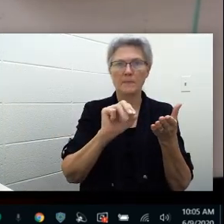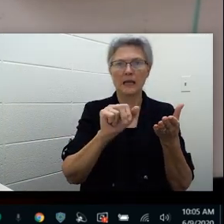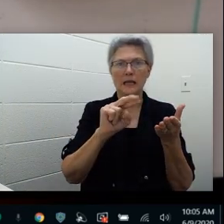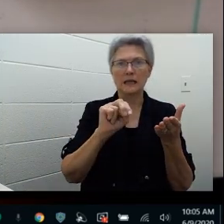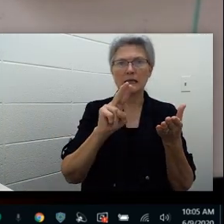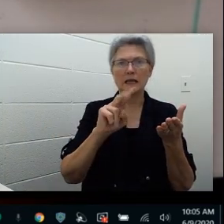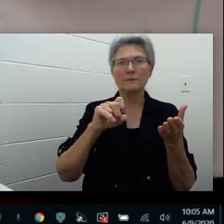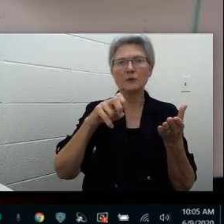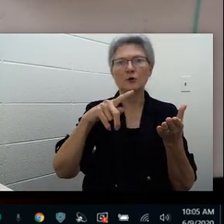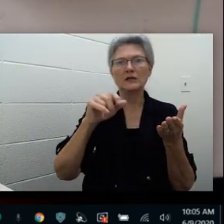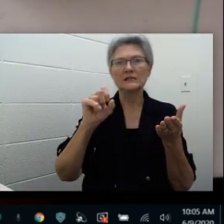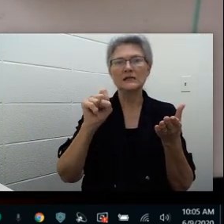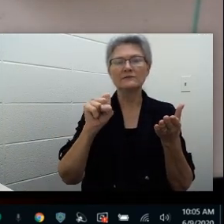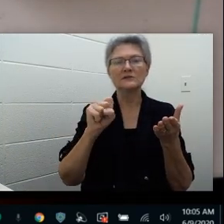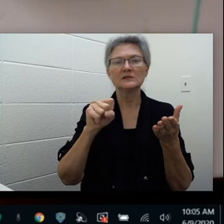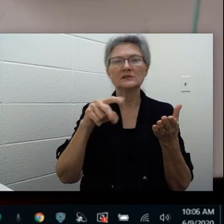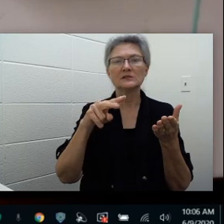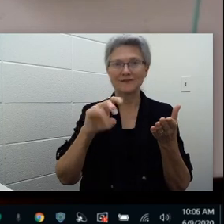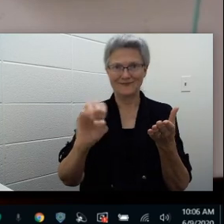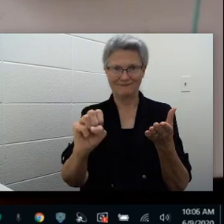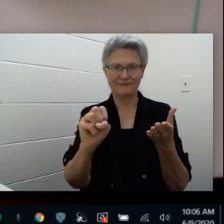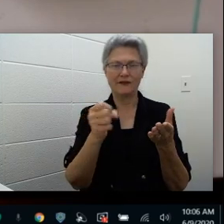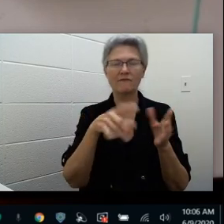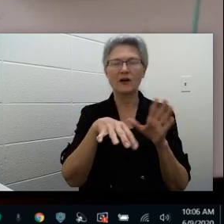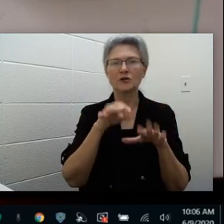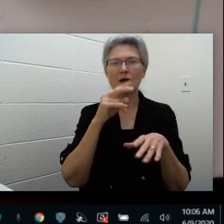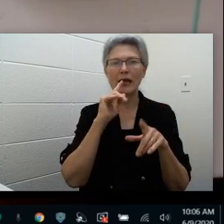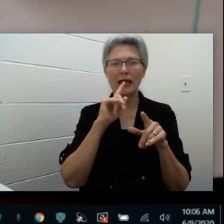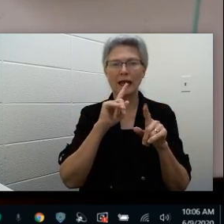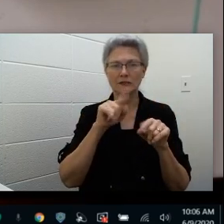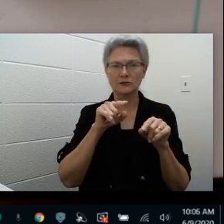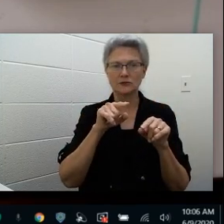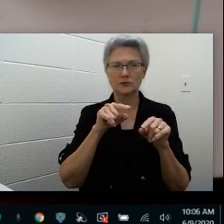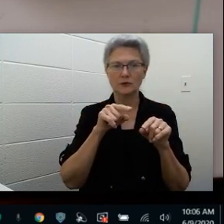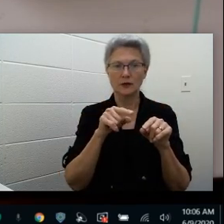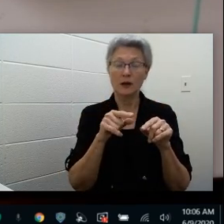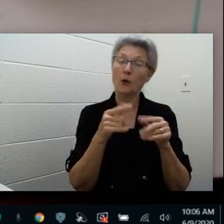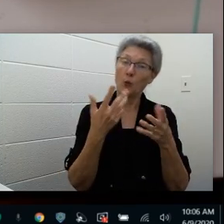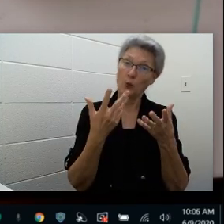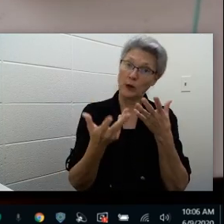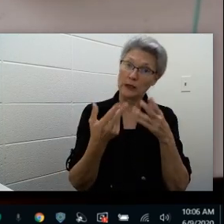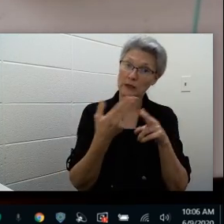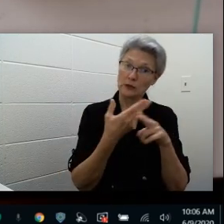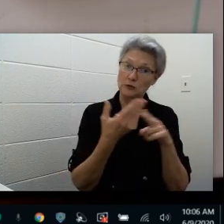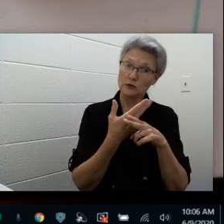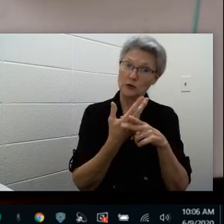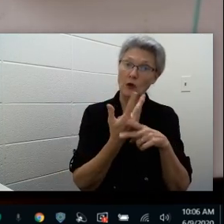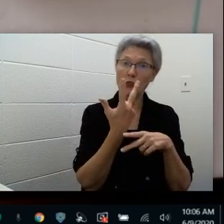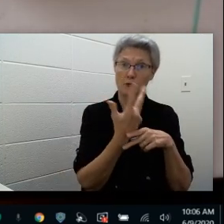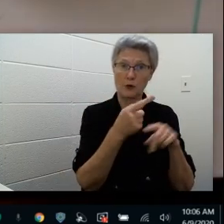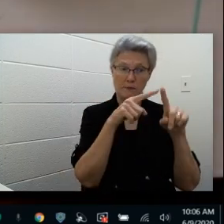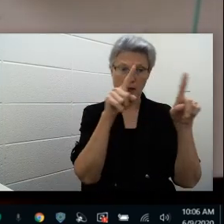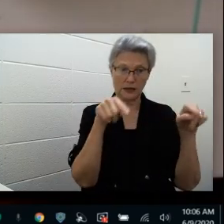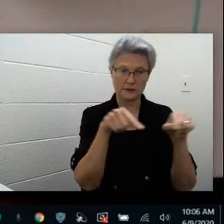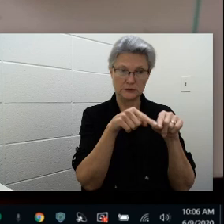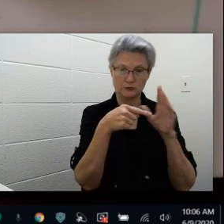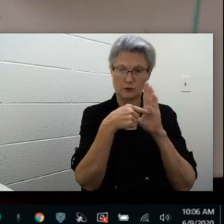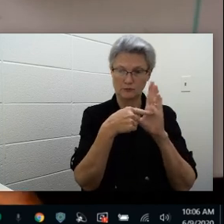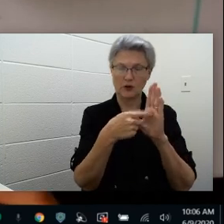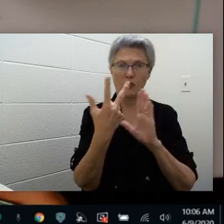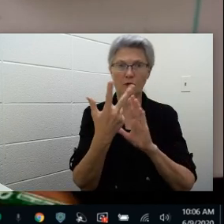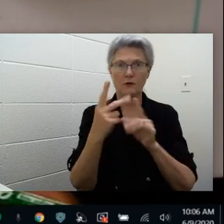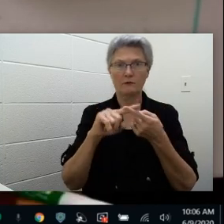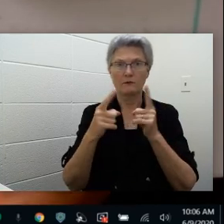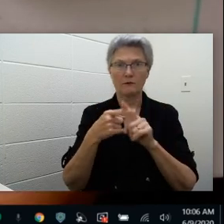similar process where we make 3 different boxes to represent the 3 different friends that are playing